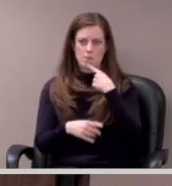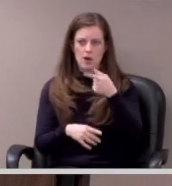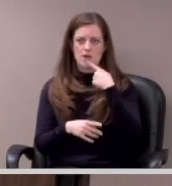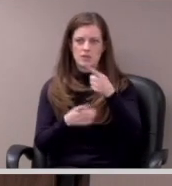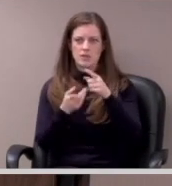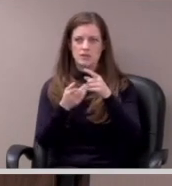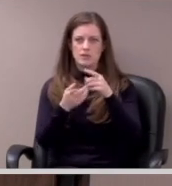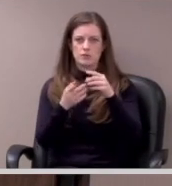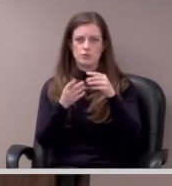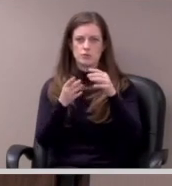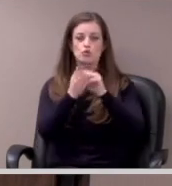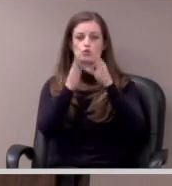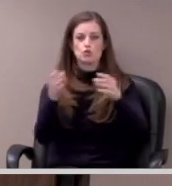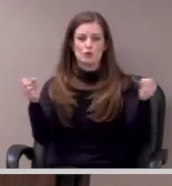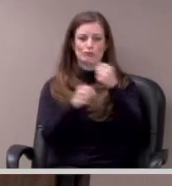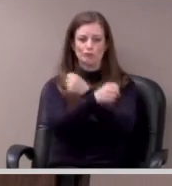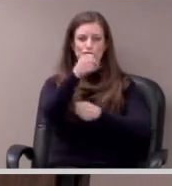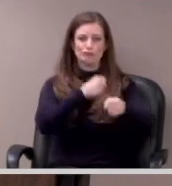being considered.